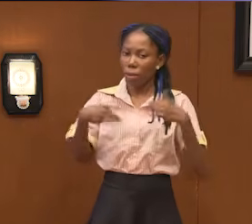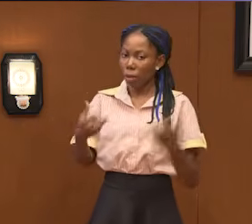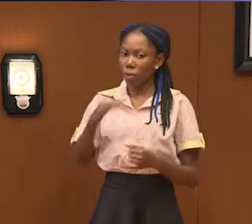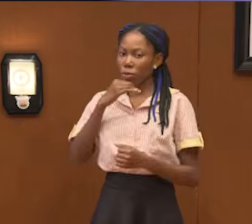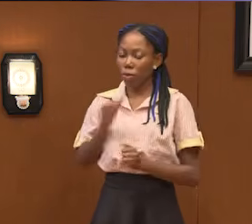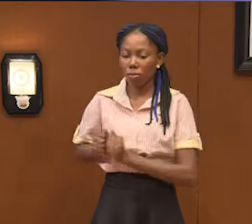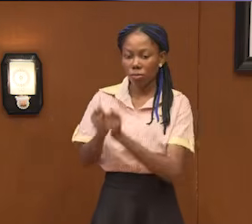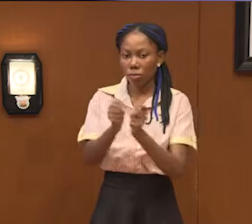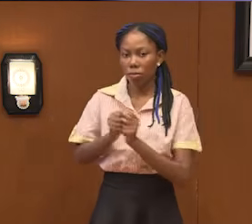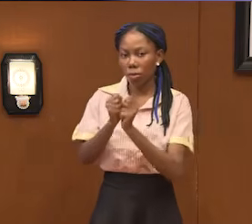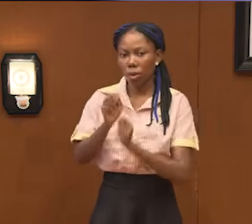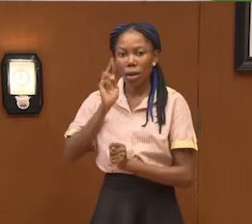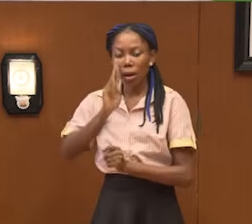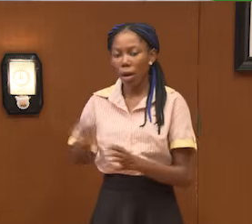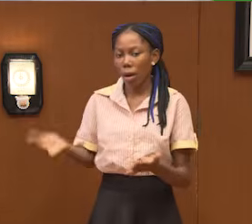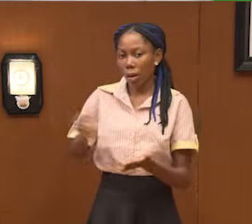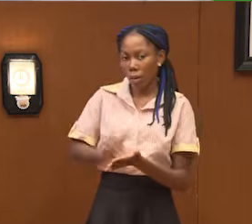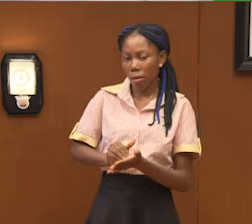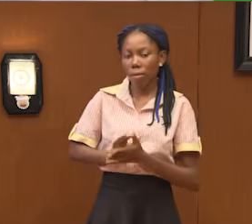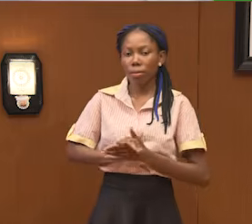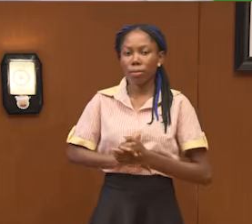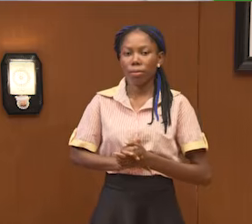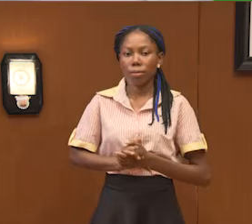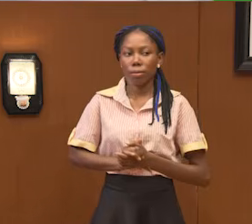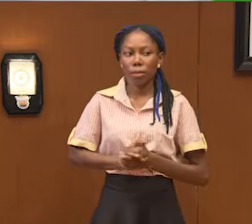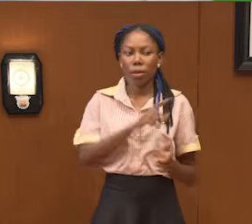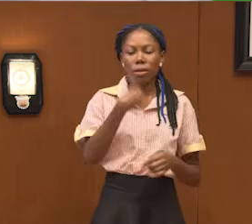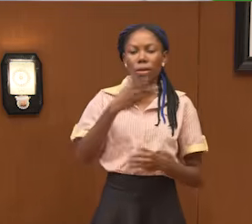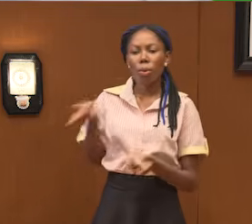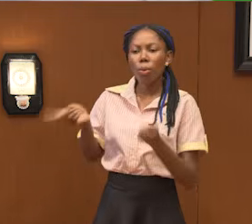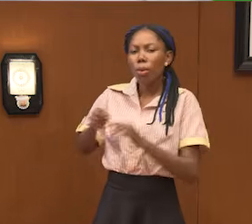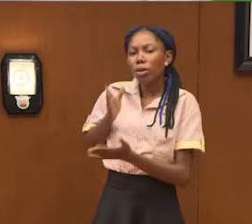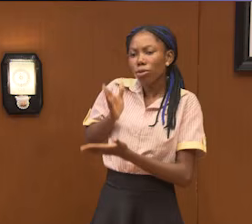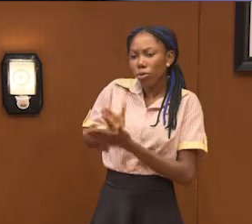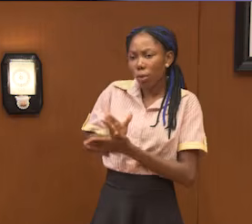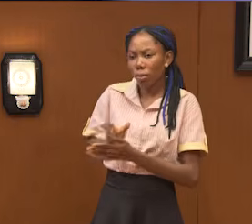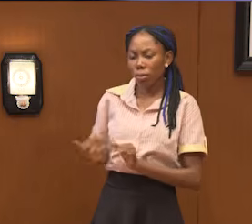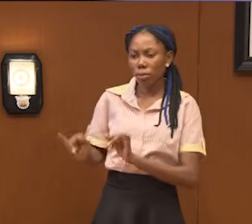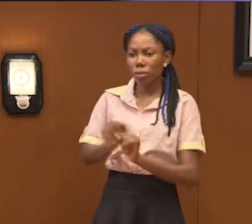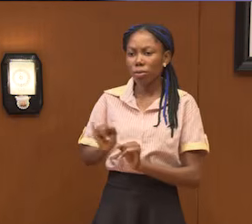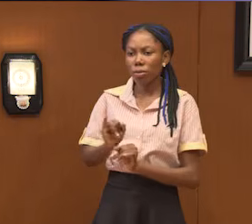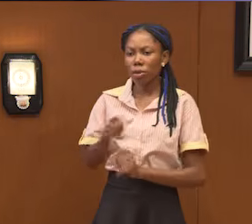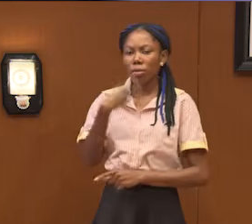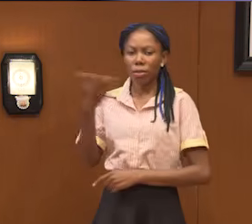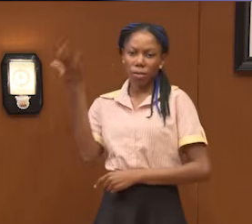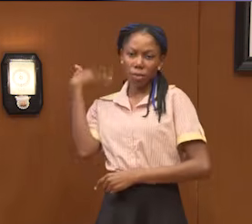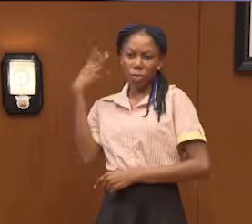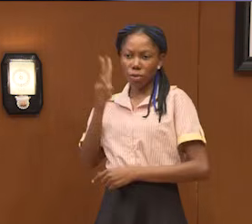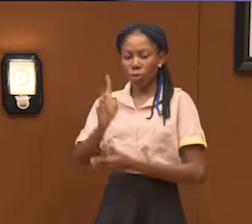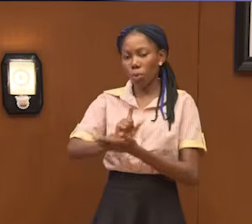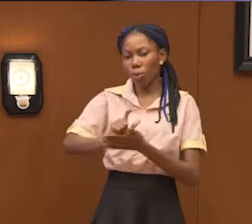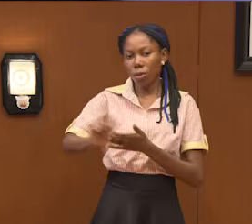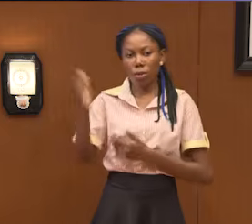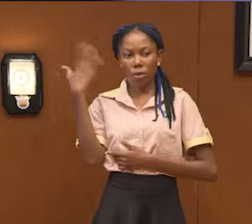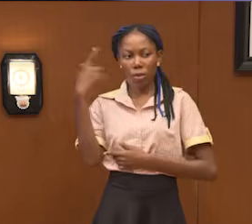together now. You are not living together now? No. When did you stop living together? Last 2 weeks. Last